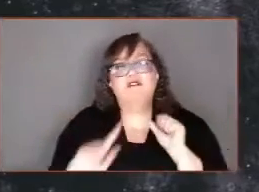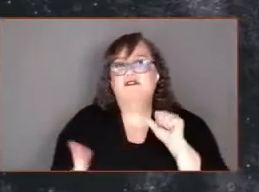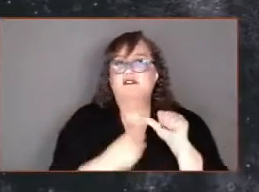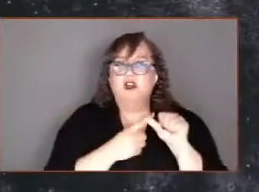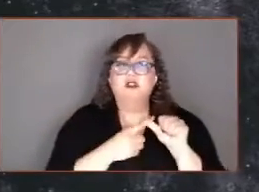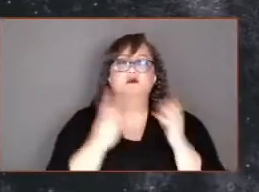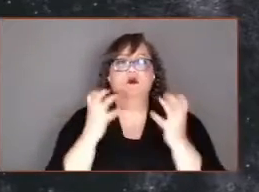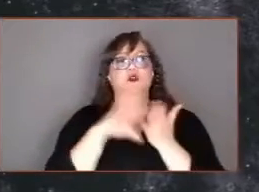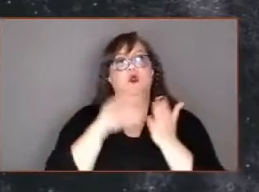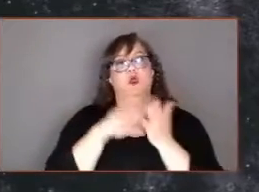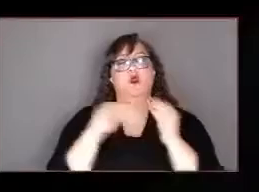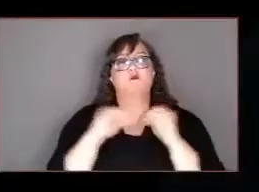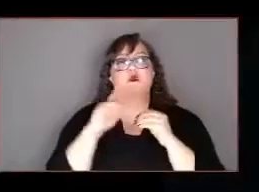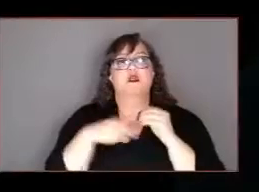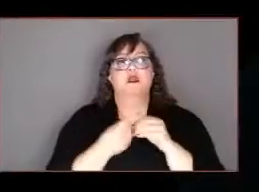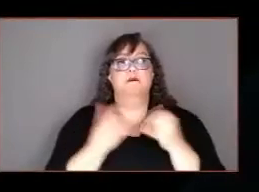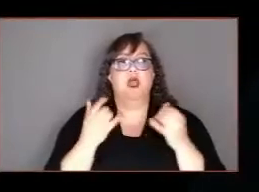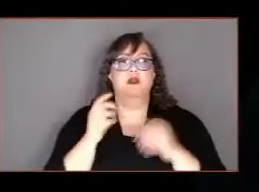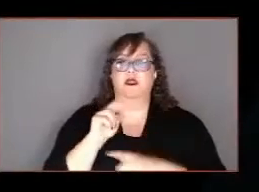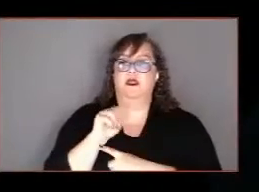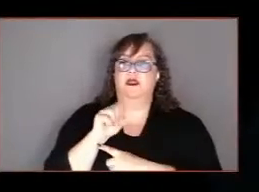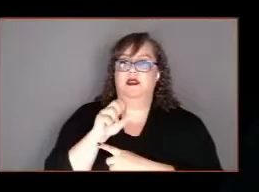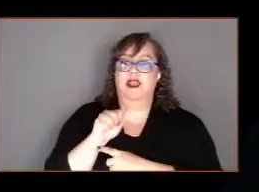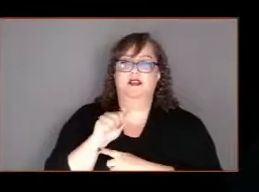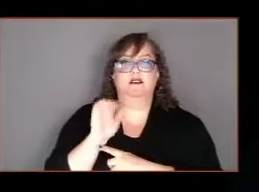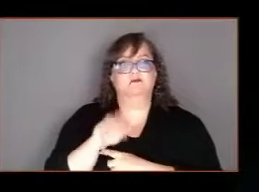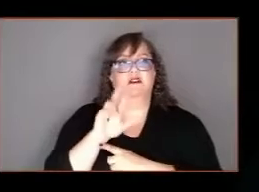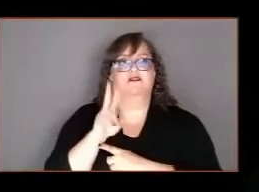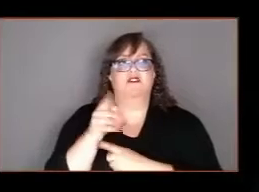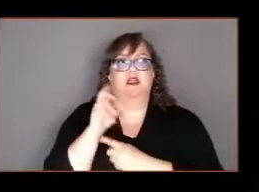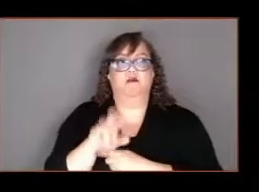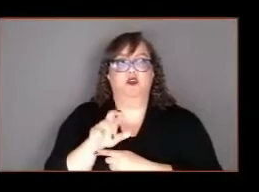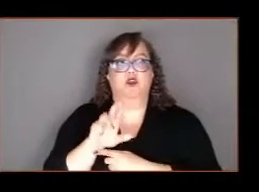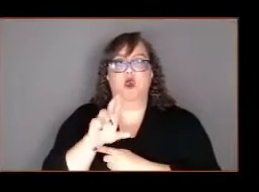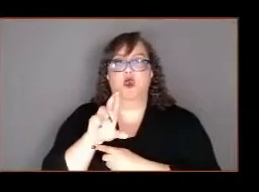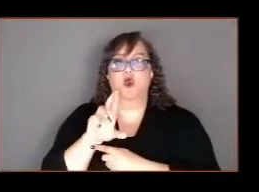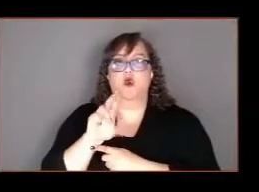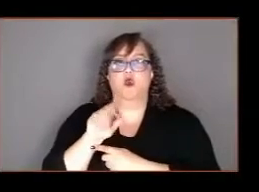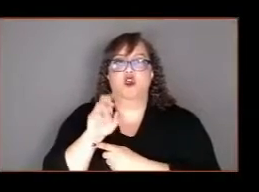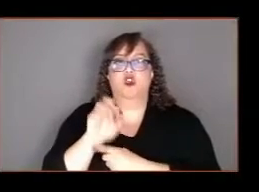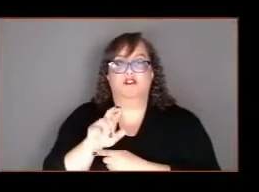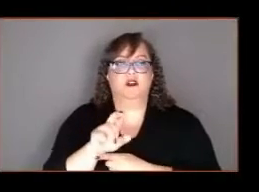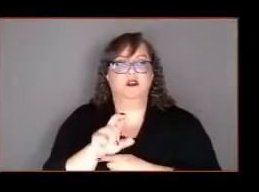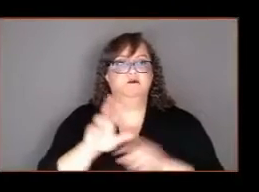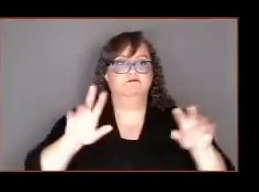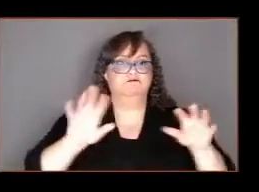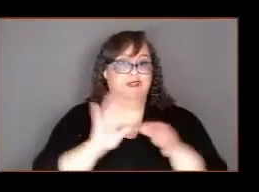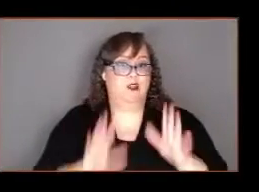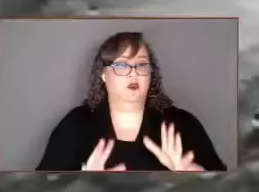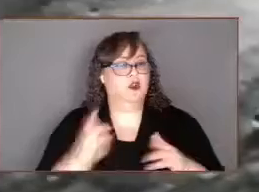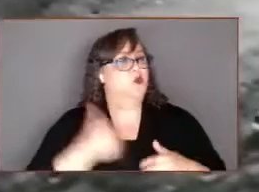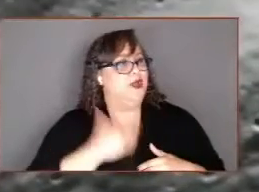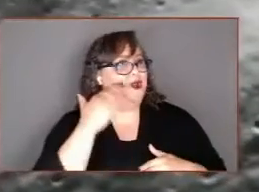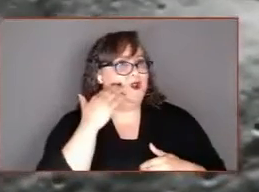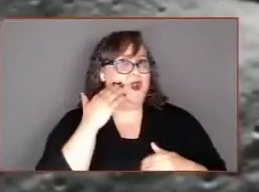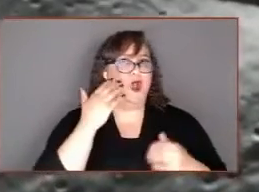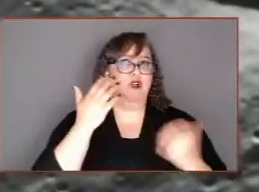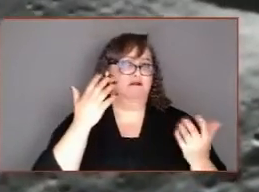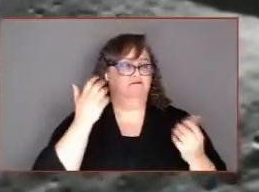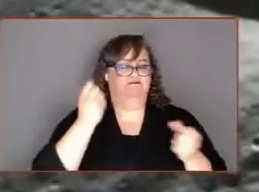Viper rover. We know from decades of study that the moon has water, but where and how much?